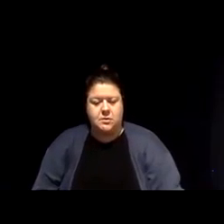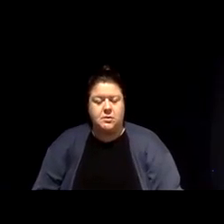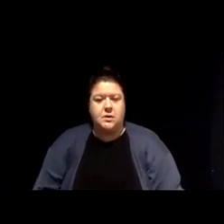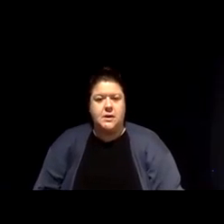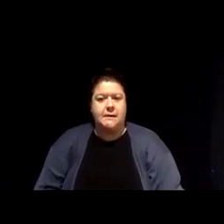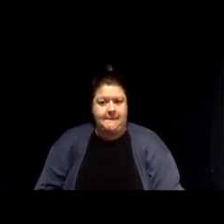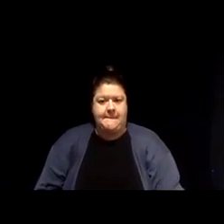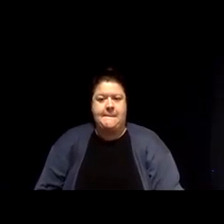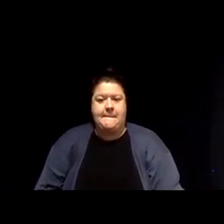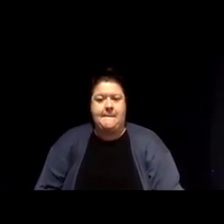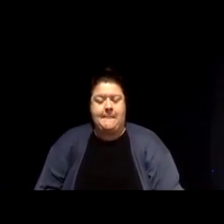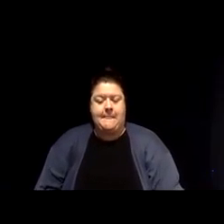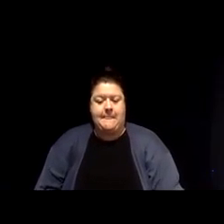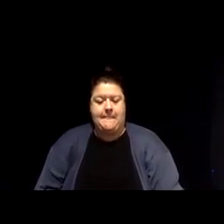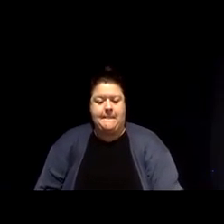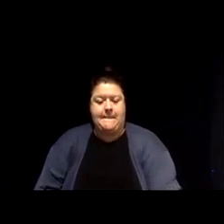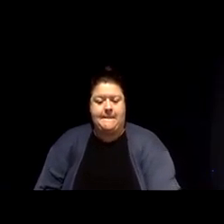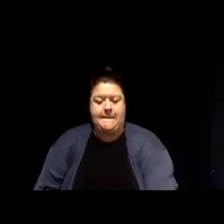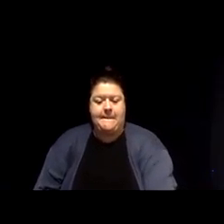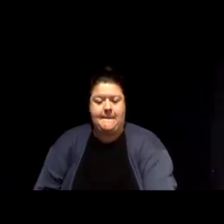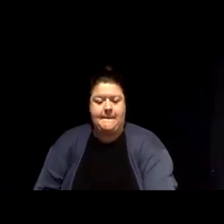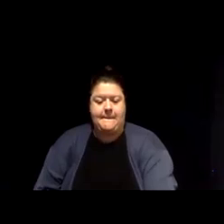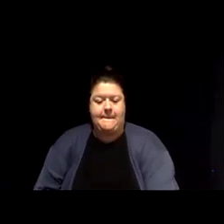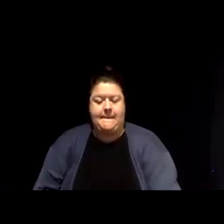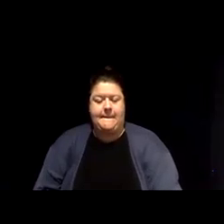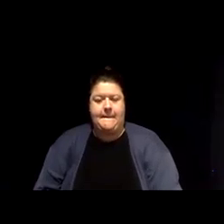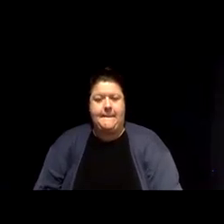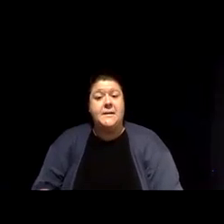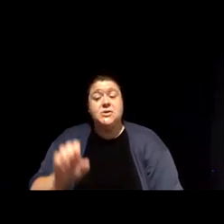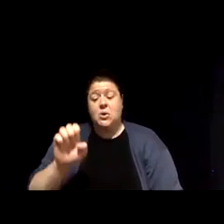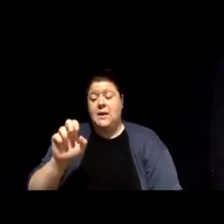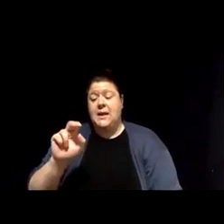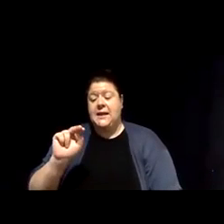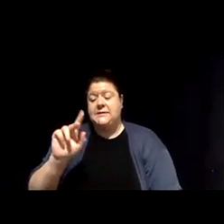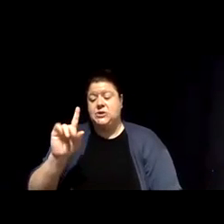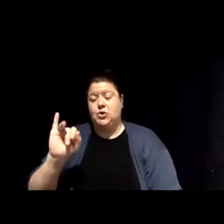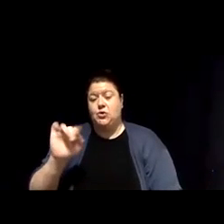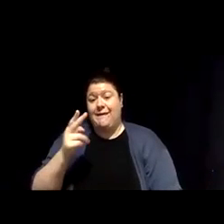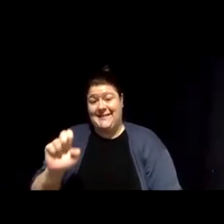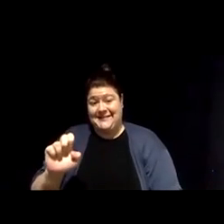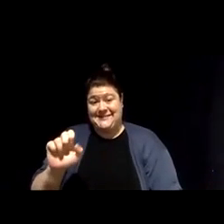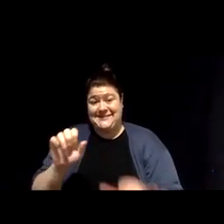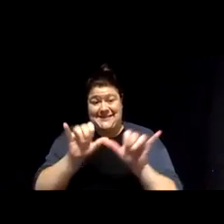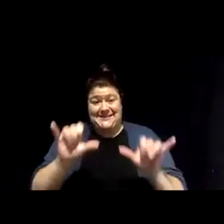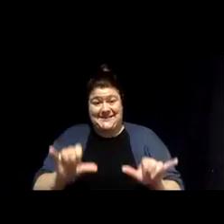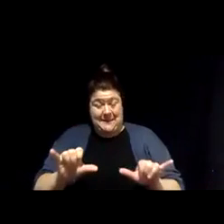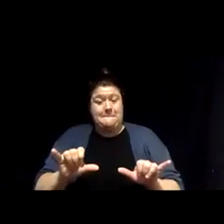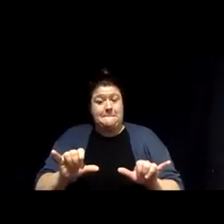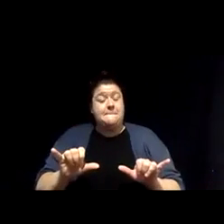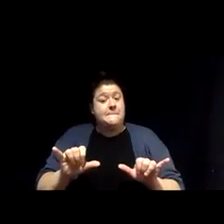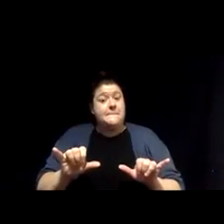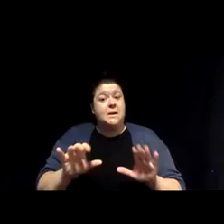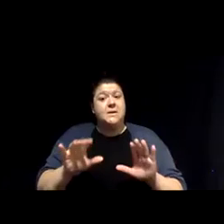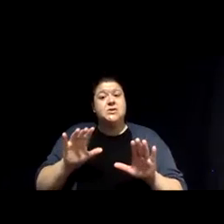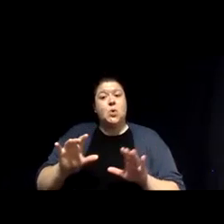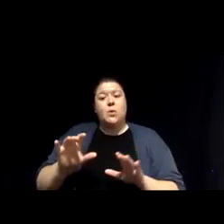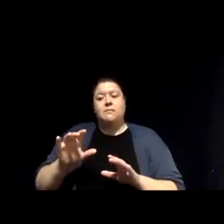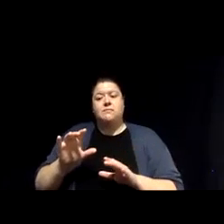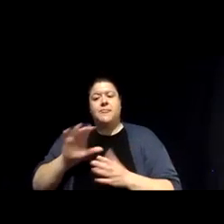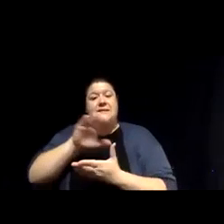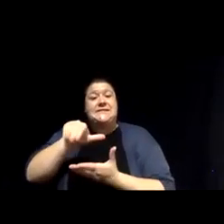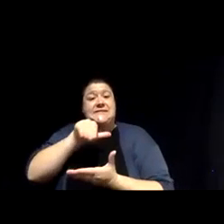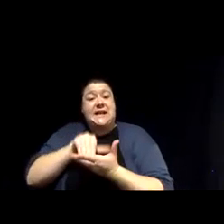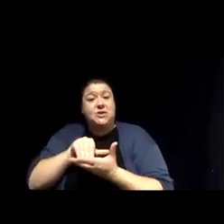And so the endocrine system, even though our central nervous system, which is our brain, controls